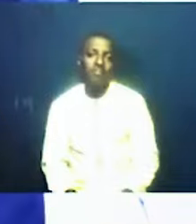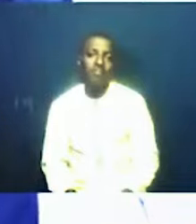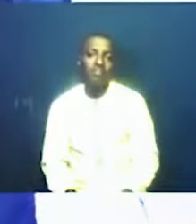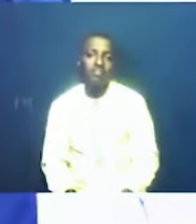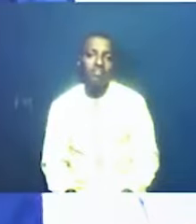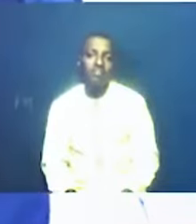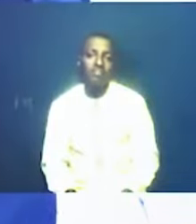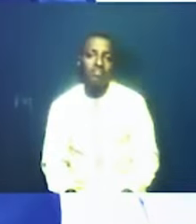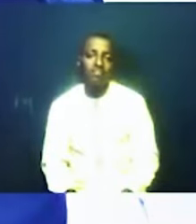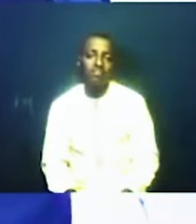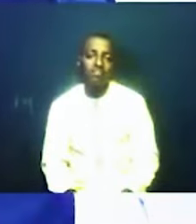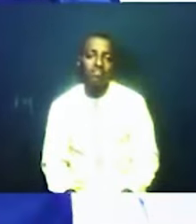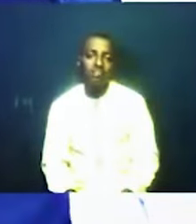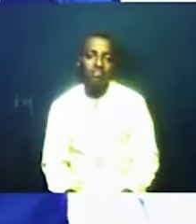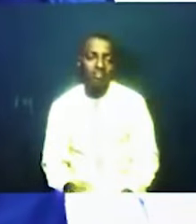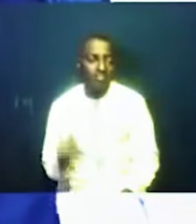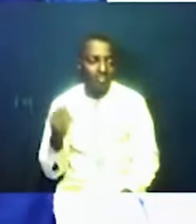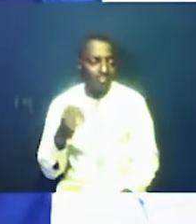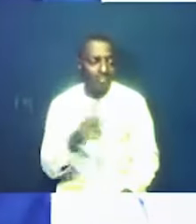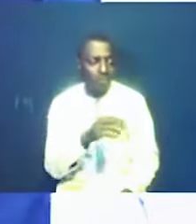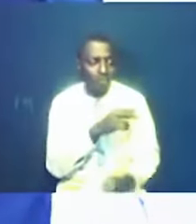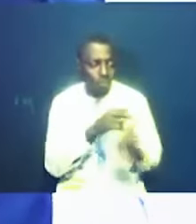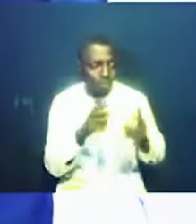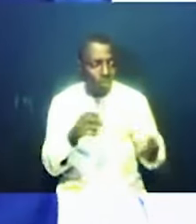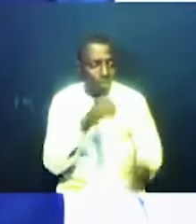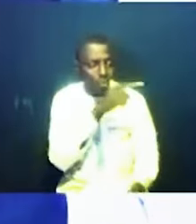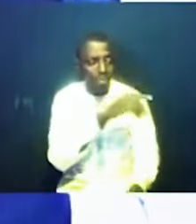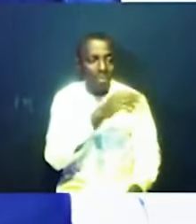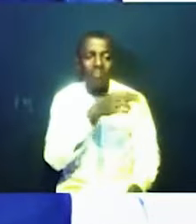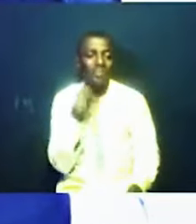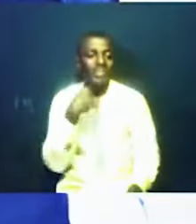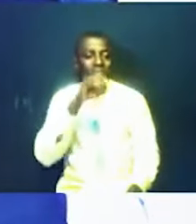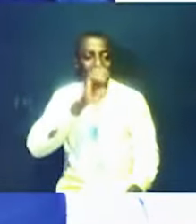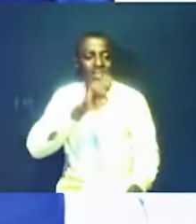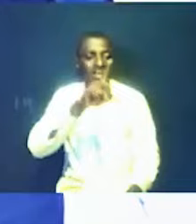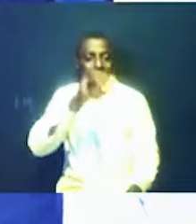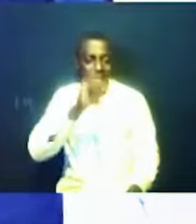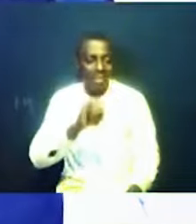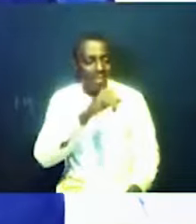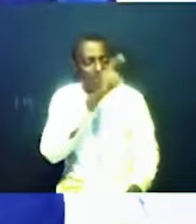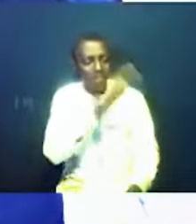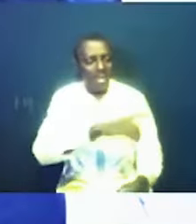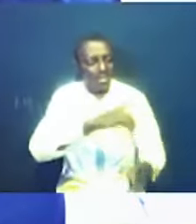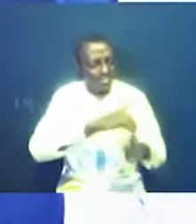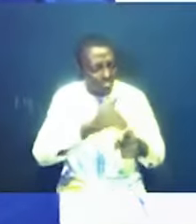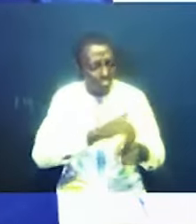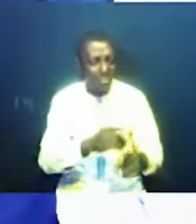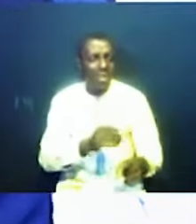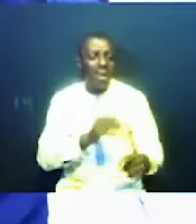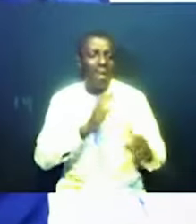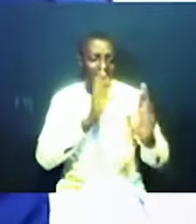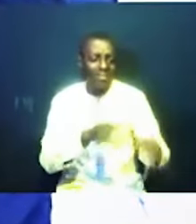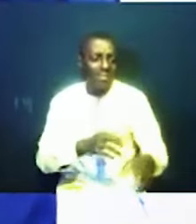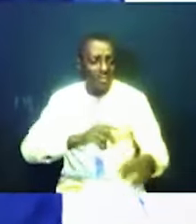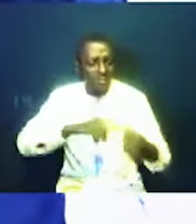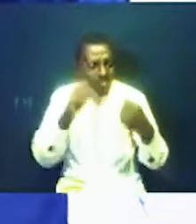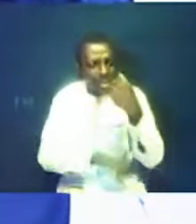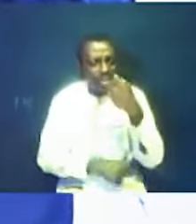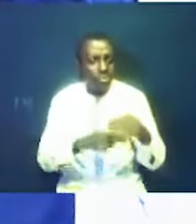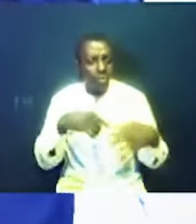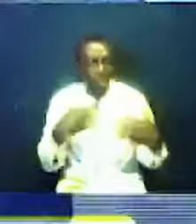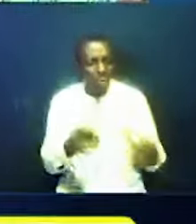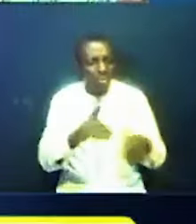For which reason he should have been more decisive and firmer in his response